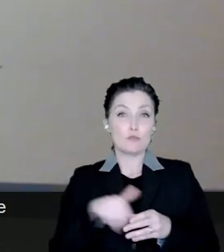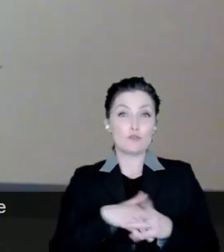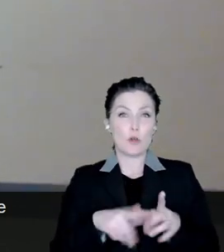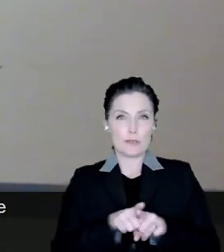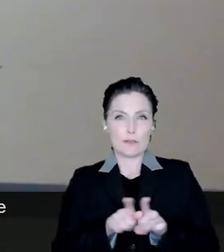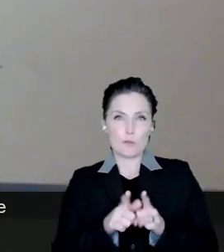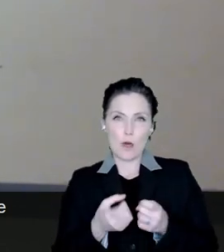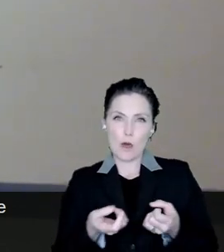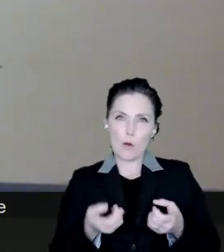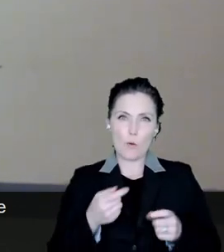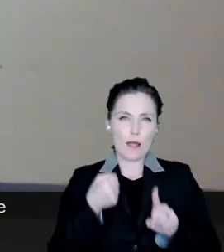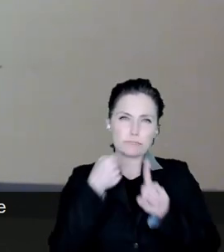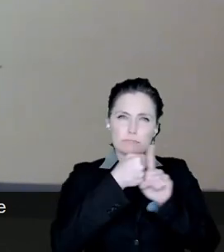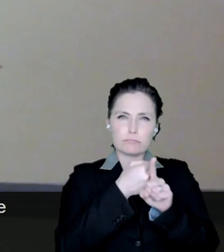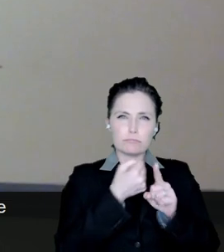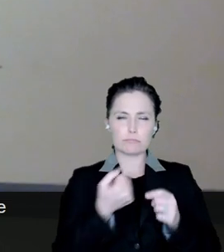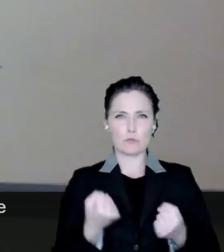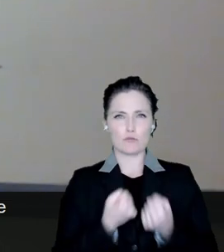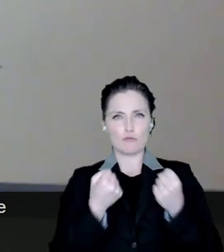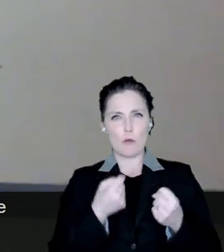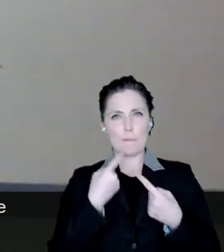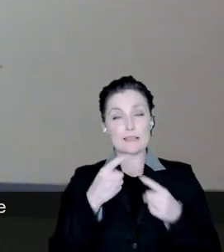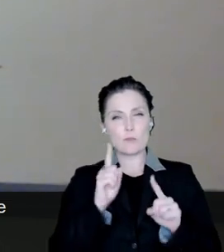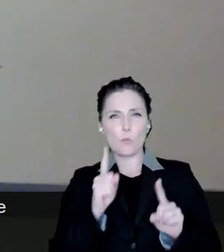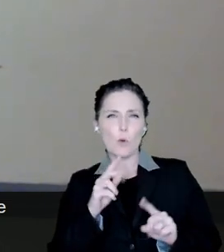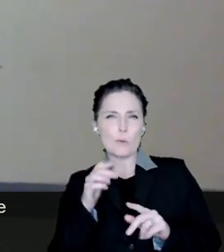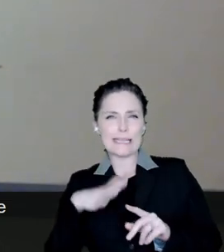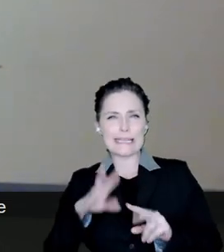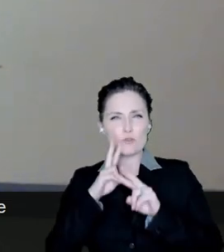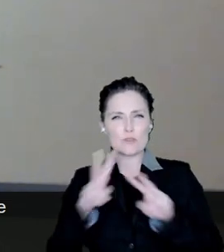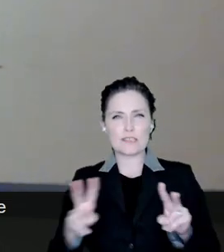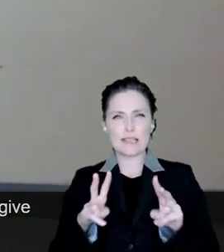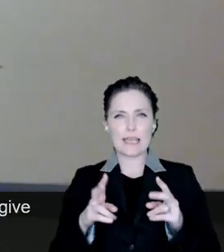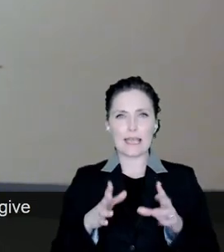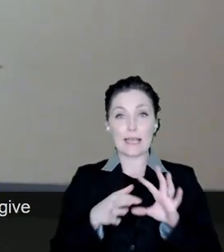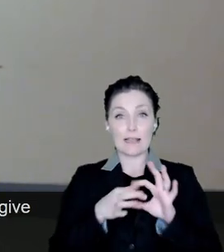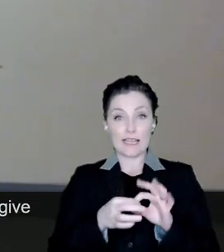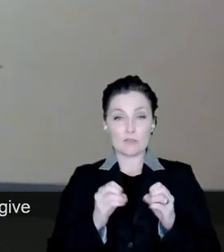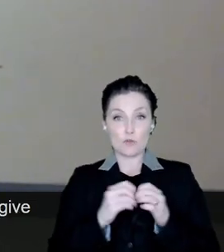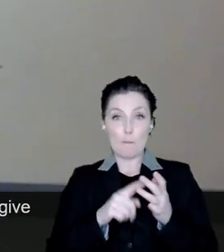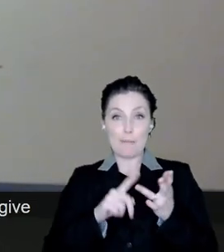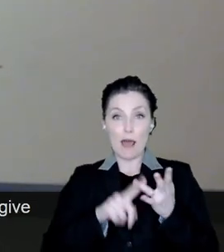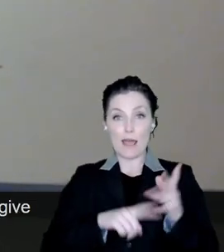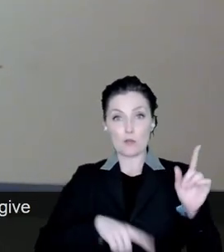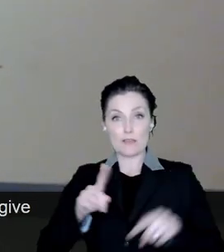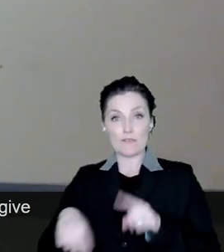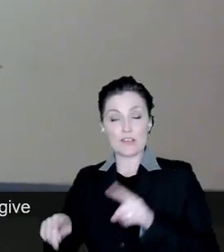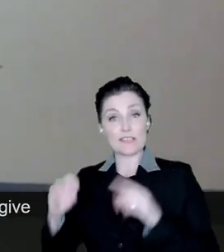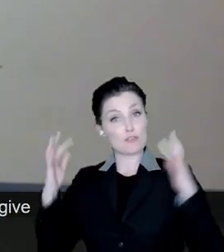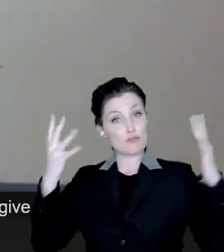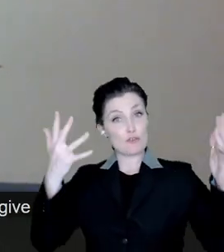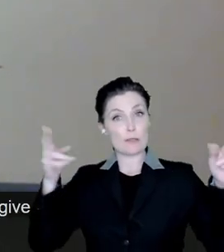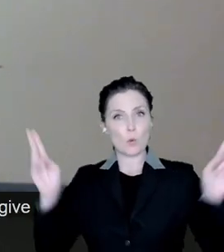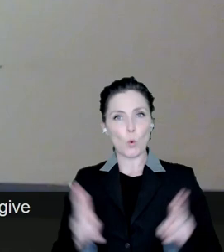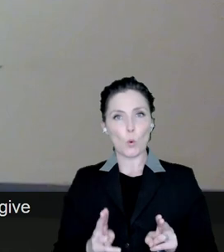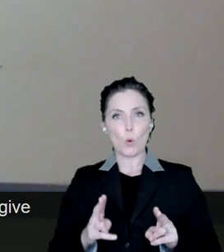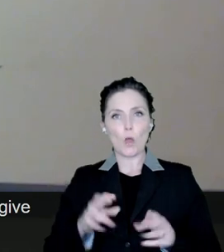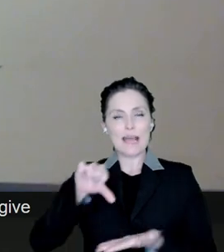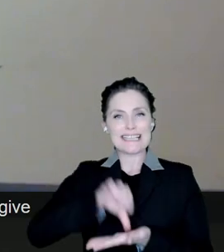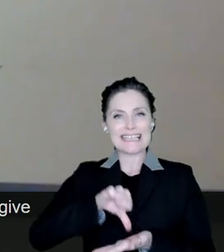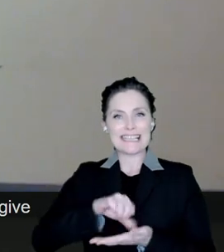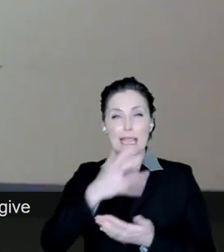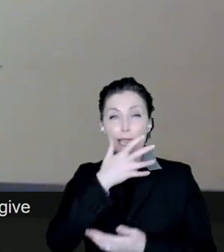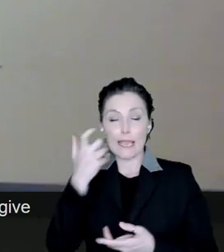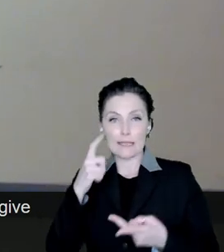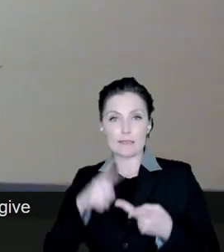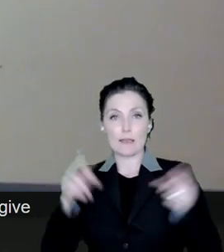see in terms of biodiversity, because we know that trees help reduce the urban heat factor. They help reduce